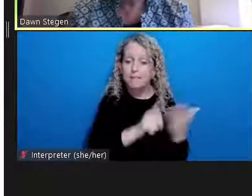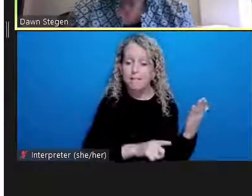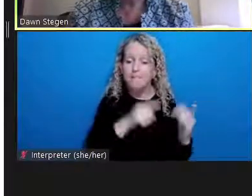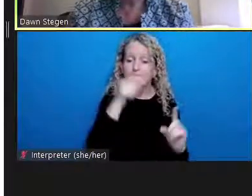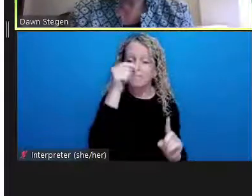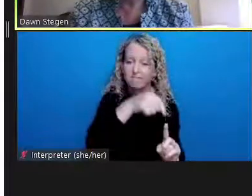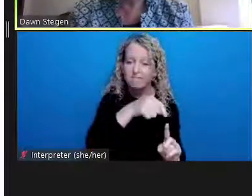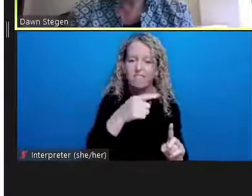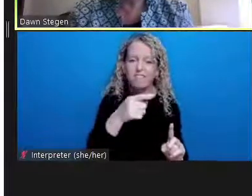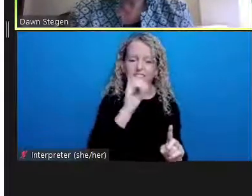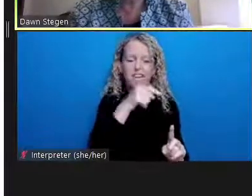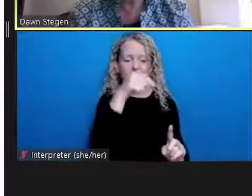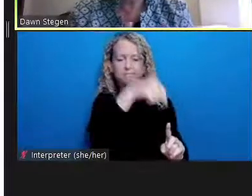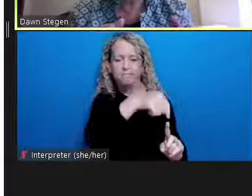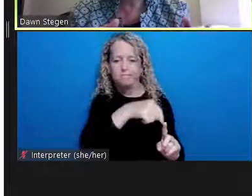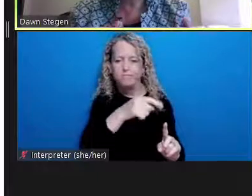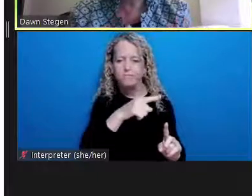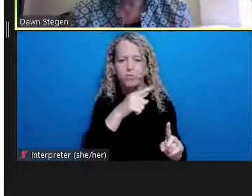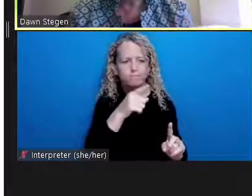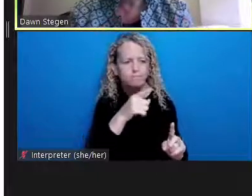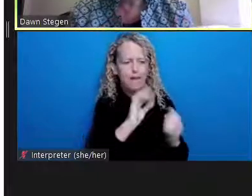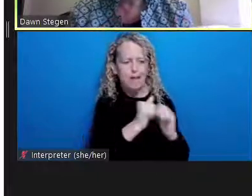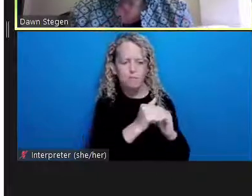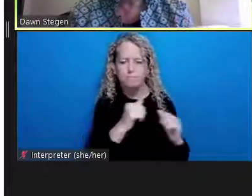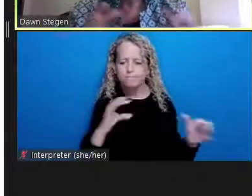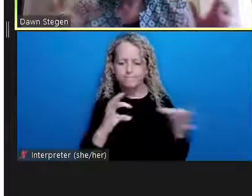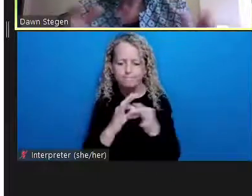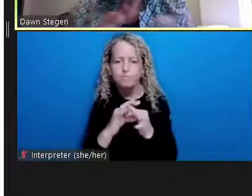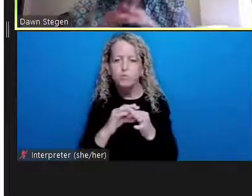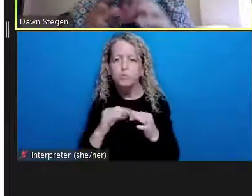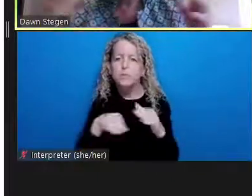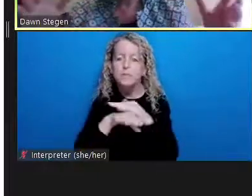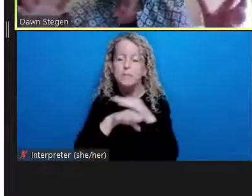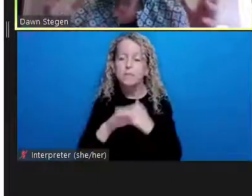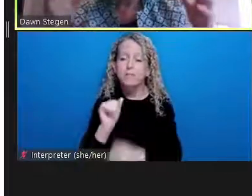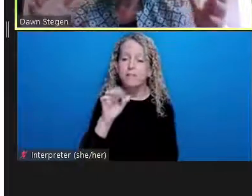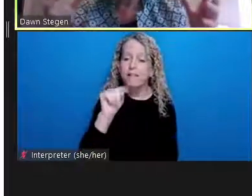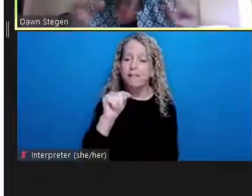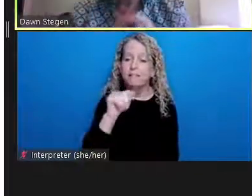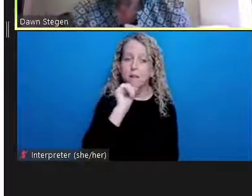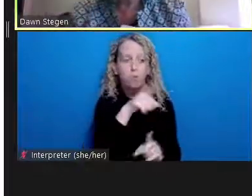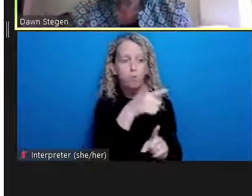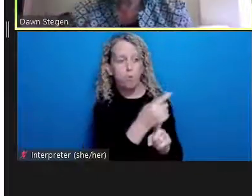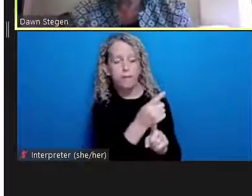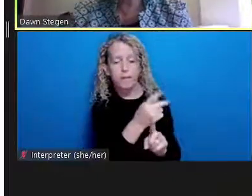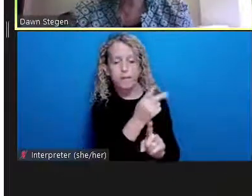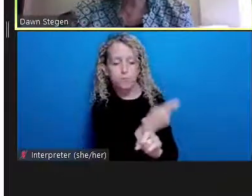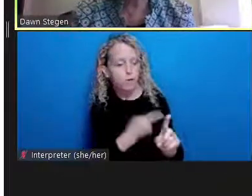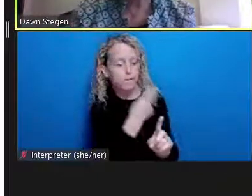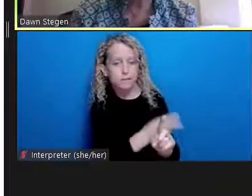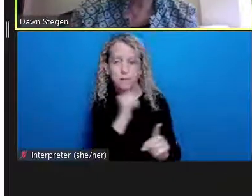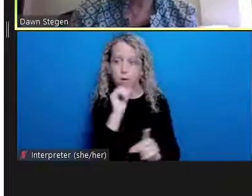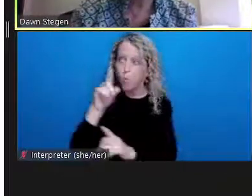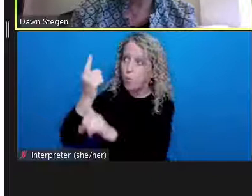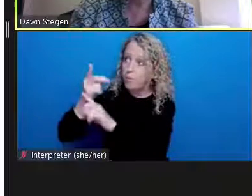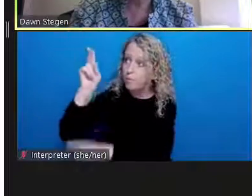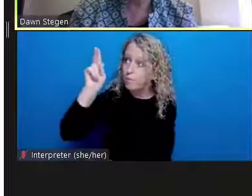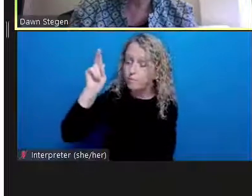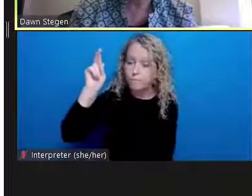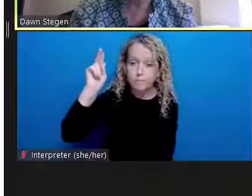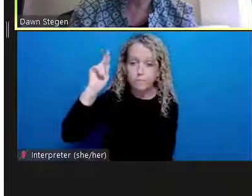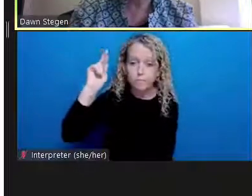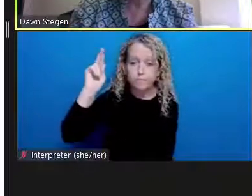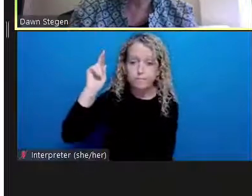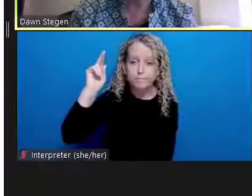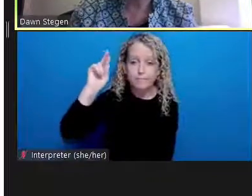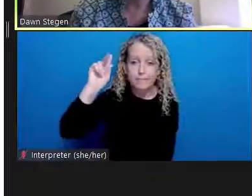the Accessibility Act, for how the province, not just government, but everybody, how the province will achieve a goal of an accessible Nova Scotia